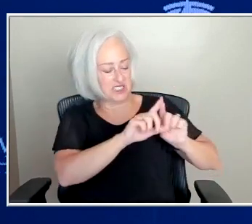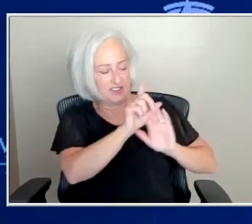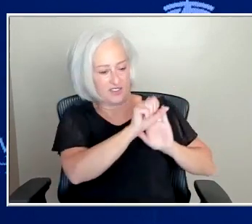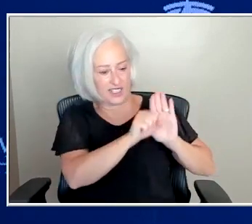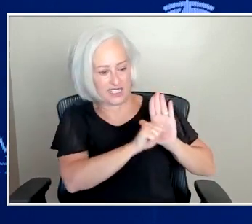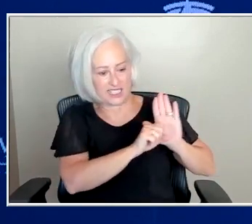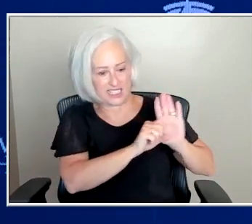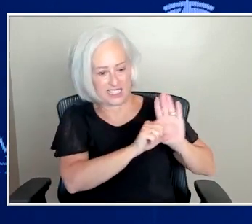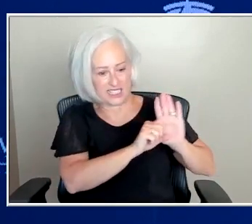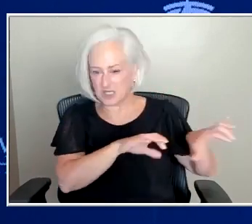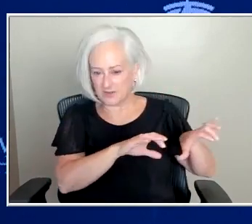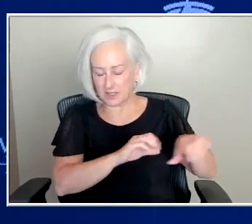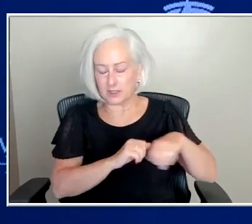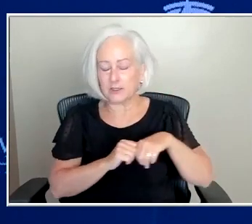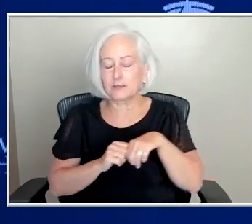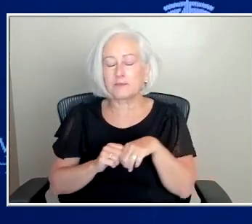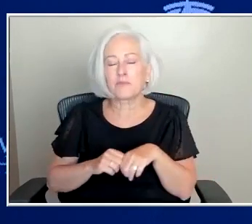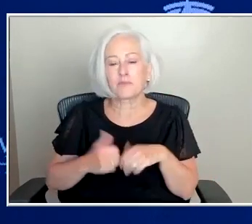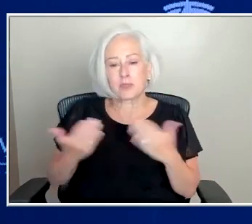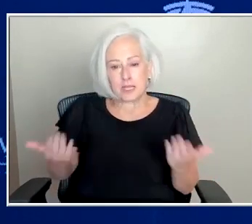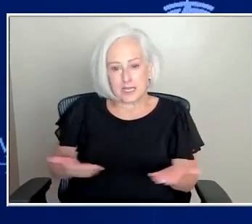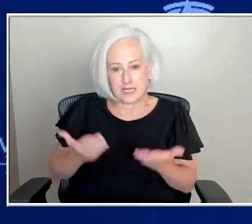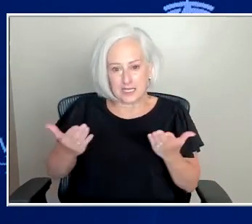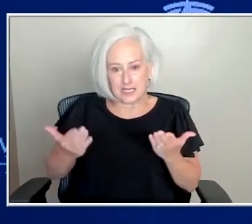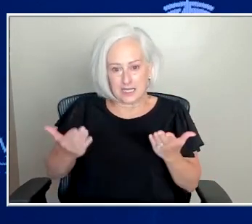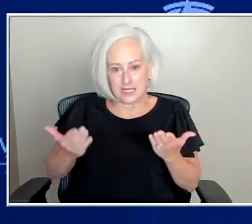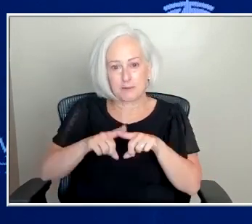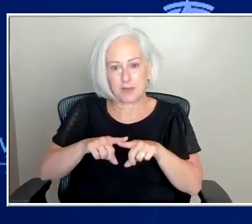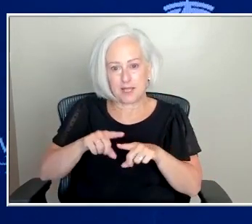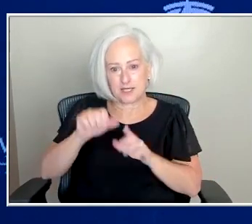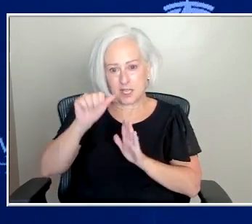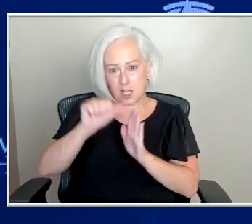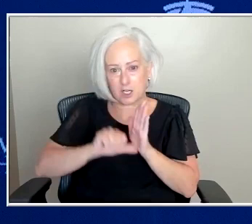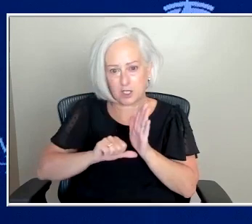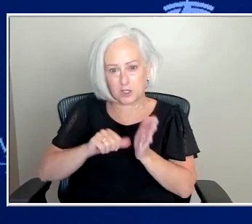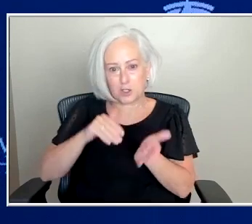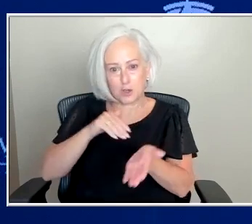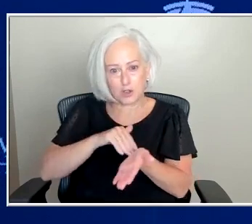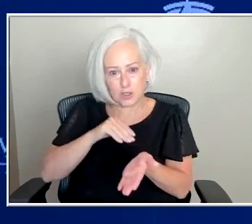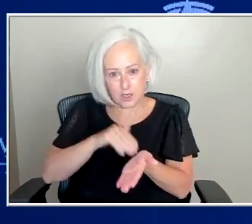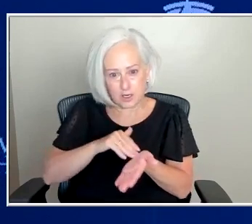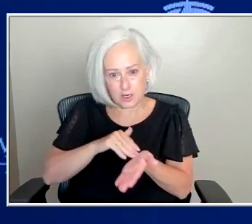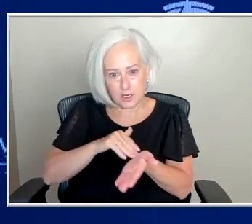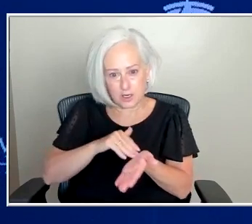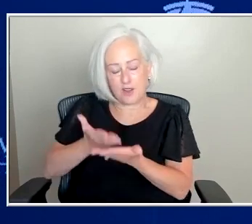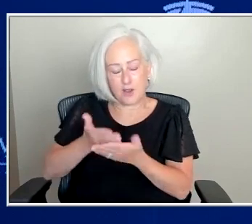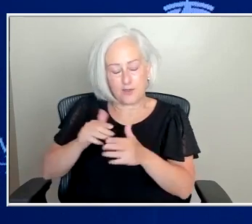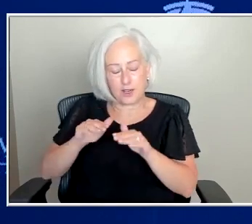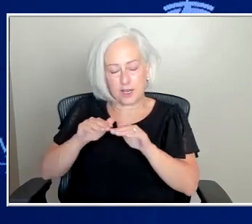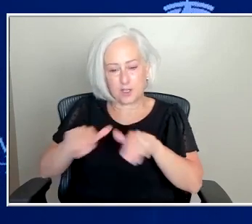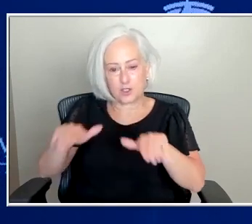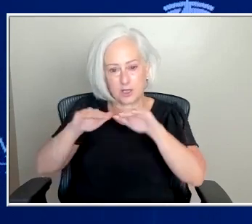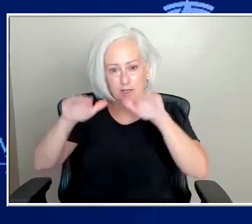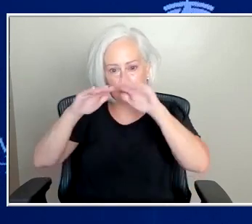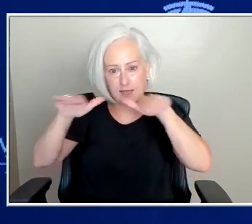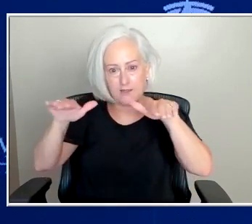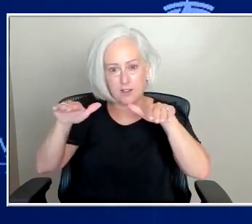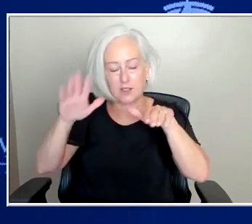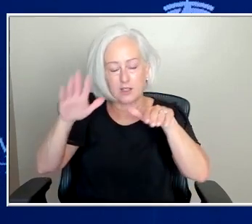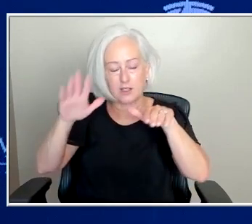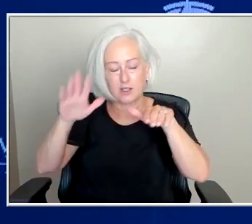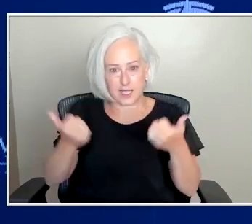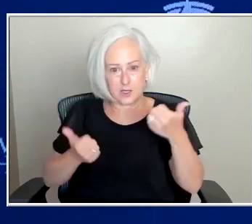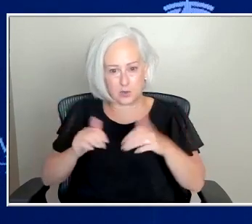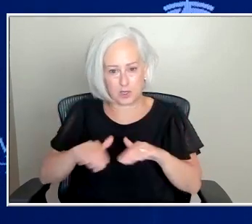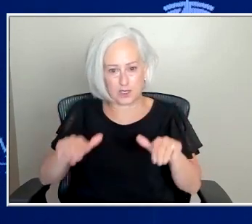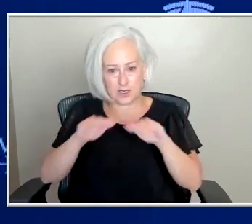that the American College of Surgeons verification levels is how we're going to decide which levels of trauma centers